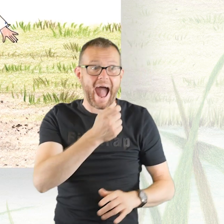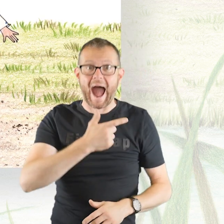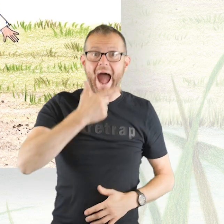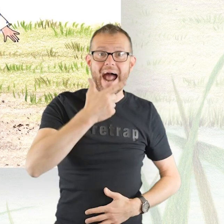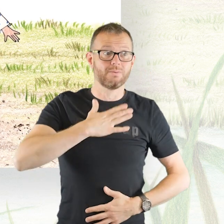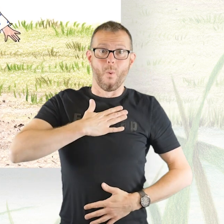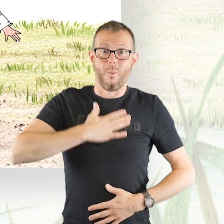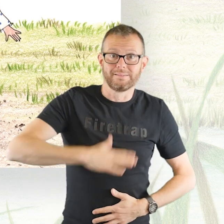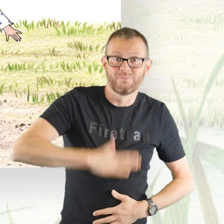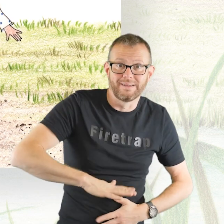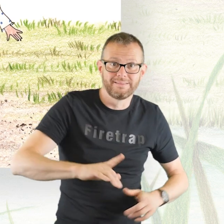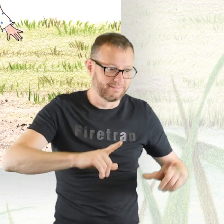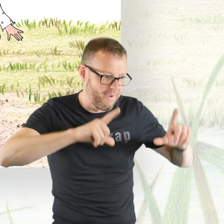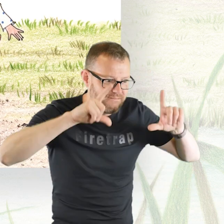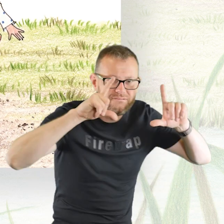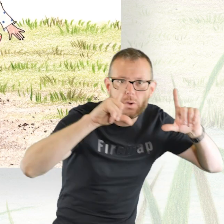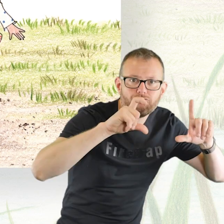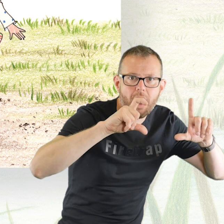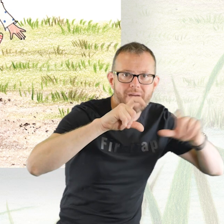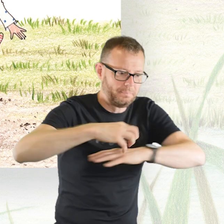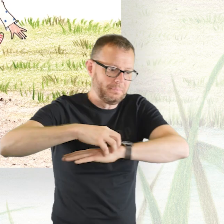Alex wanted to photograph the beetles.